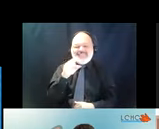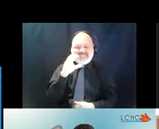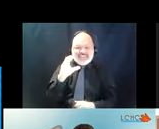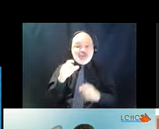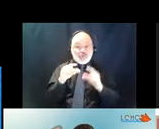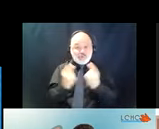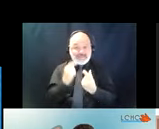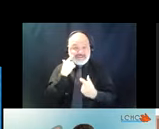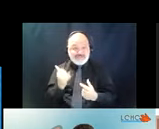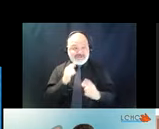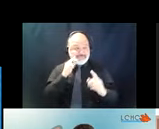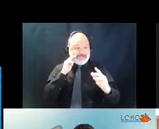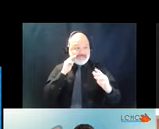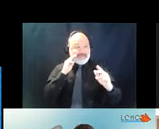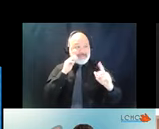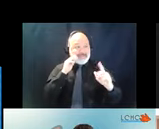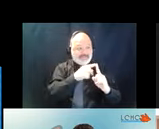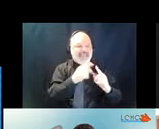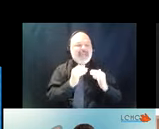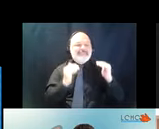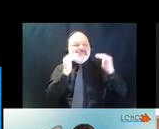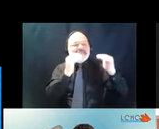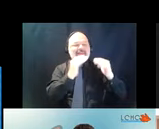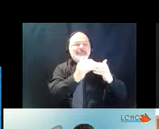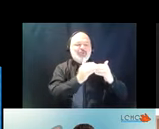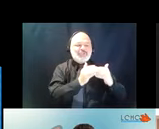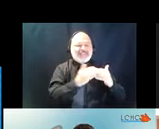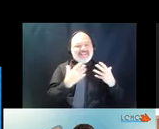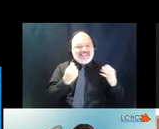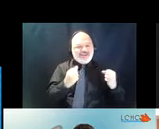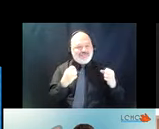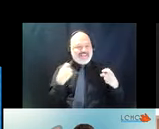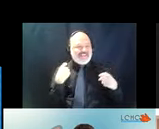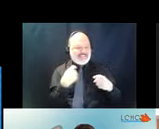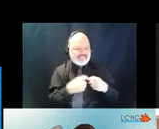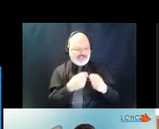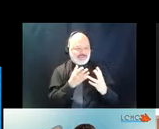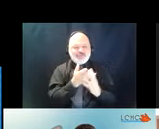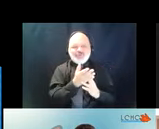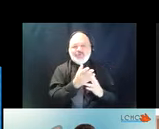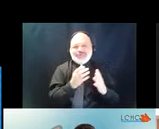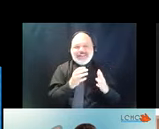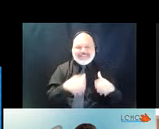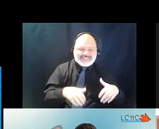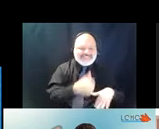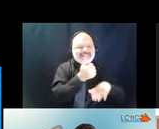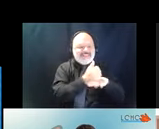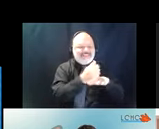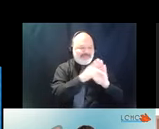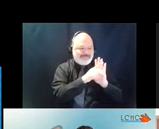mission is to advance and protect the health of Latinos through policy and advocacy to create healthy communities in California. Next